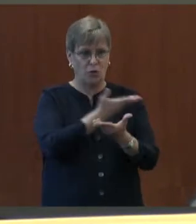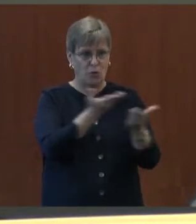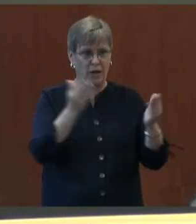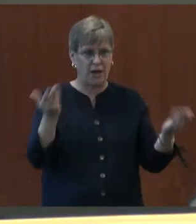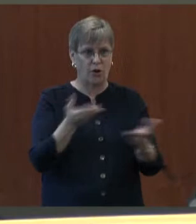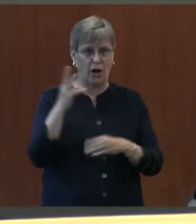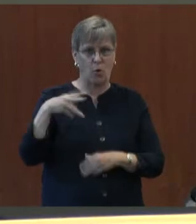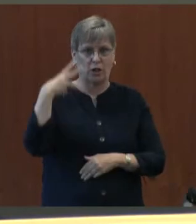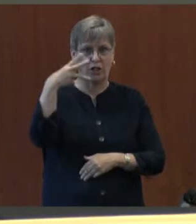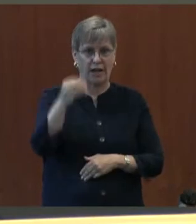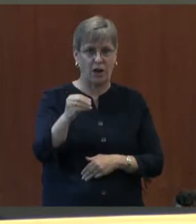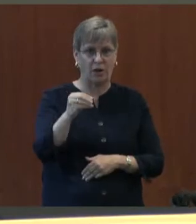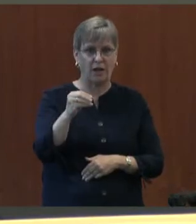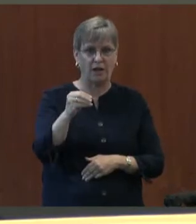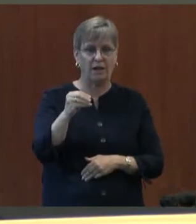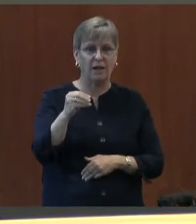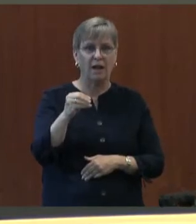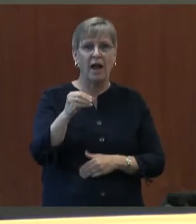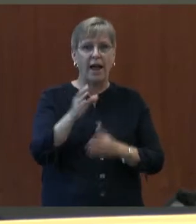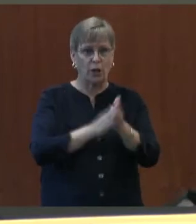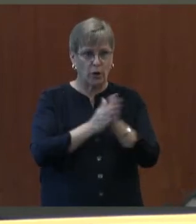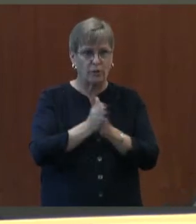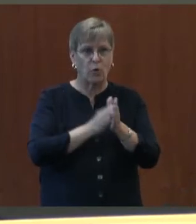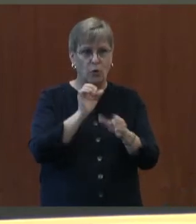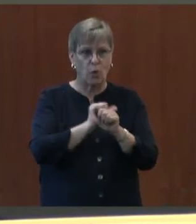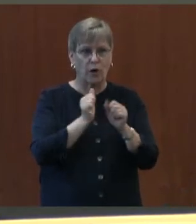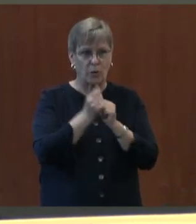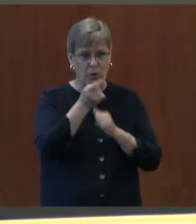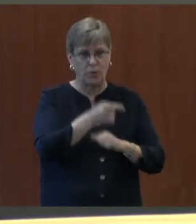County, and I am really looking forward to working with you.